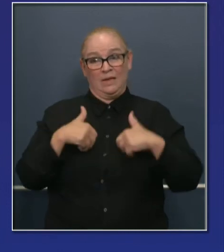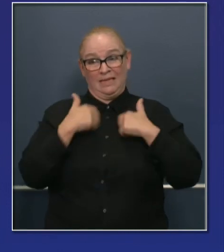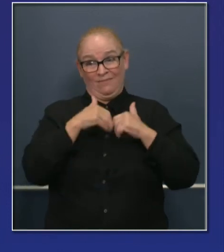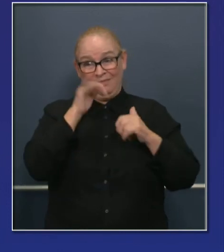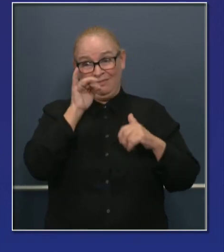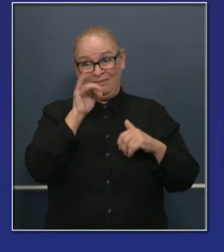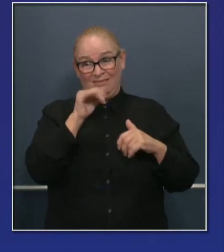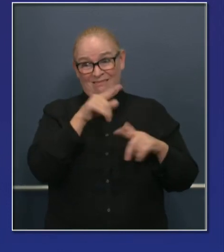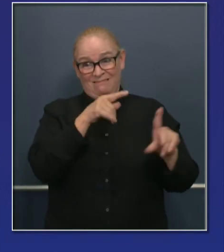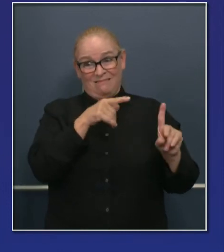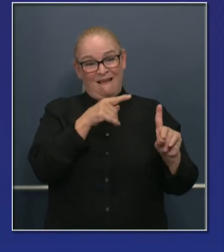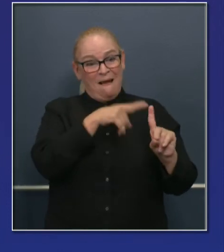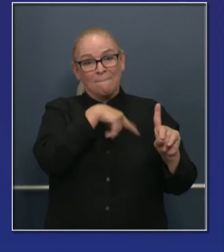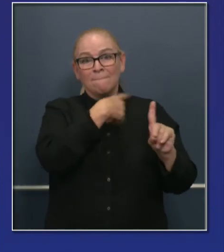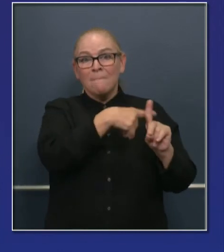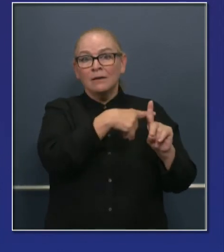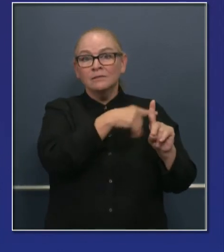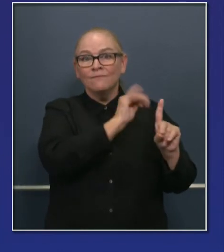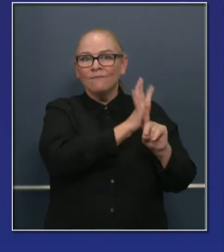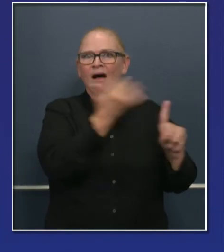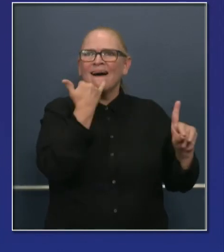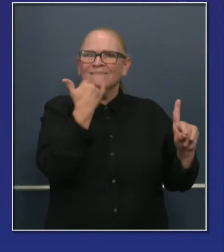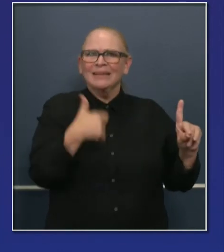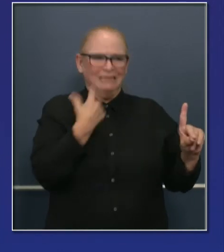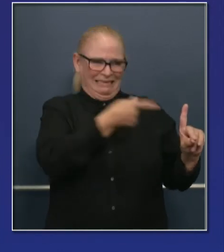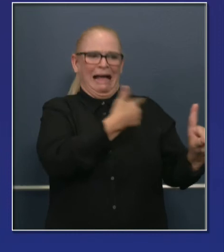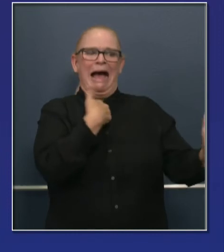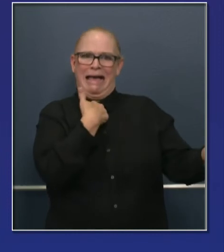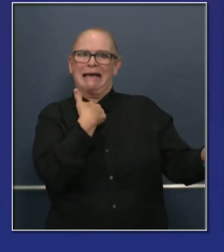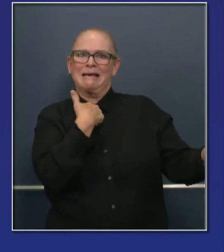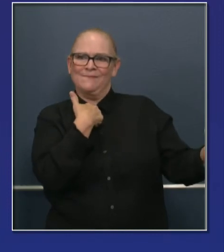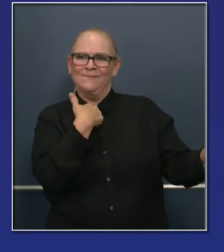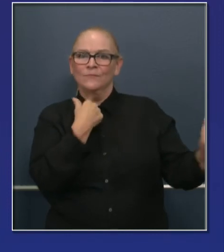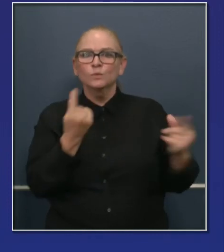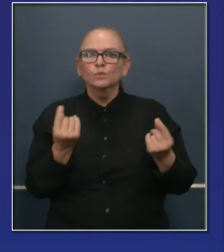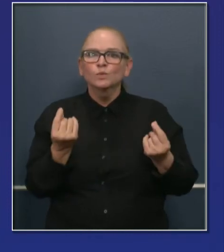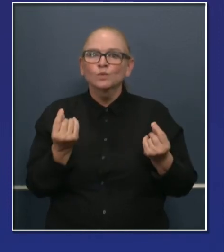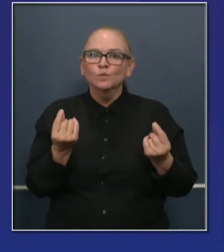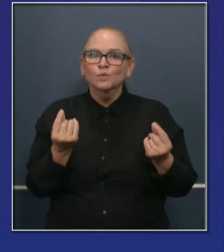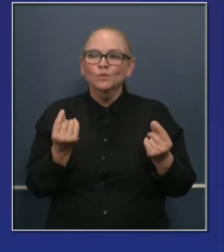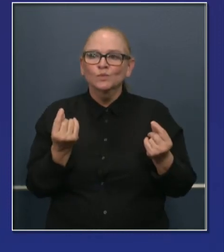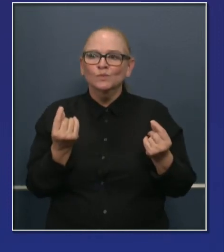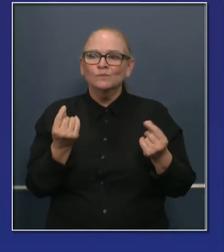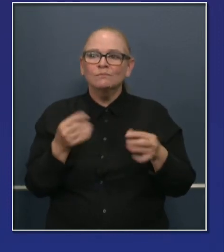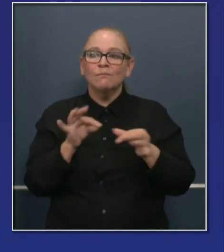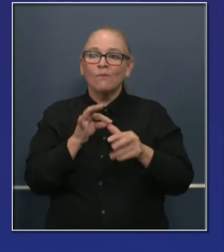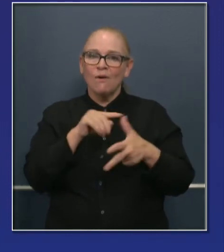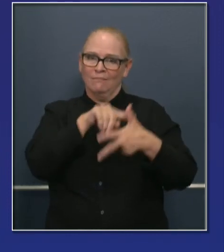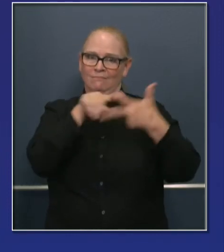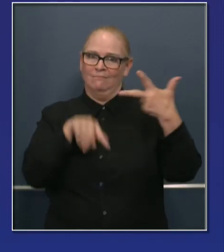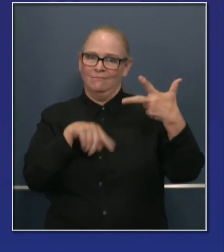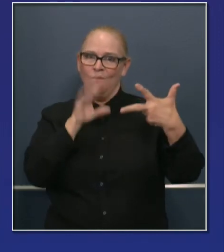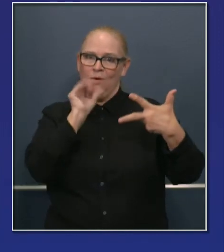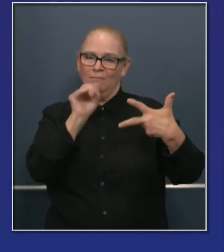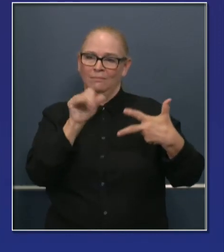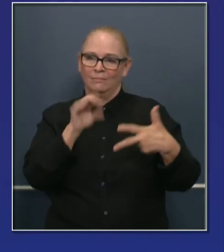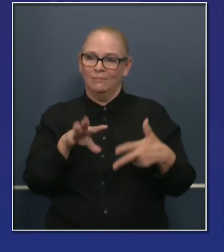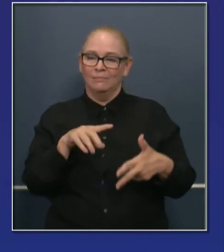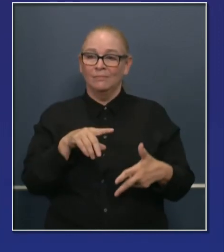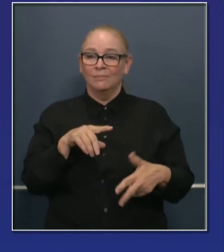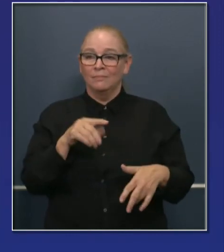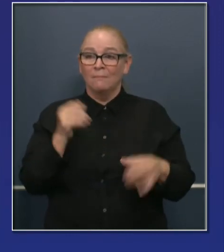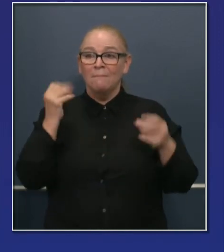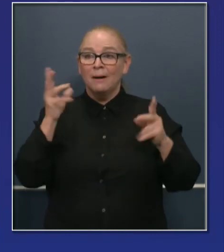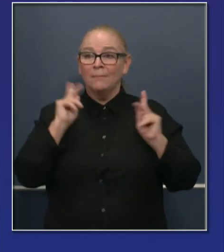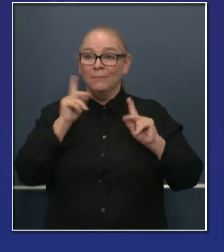positive for COVID-19, that is incredibly important because of mixed families,